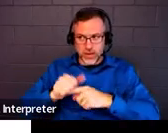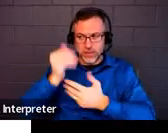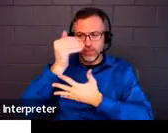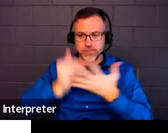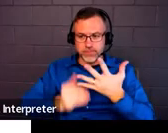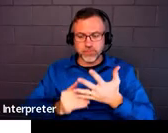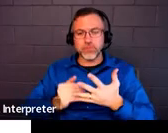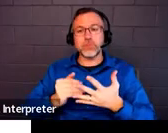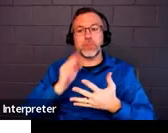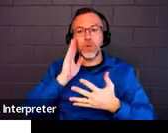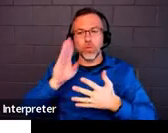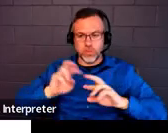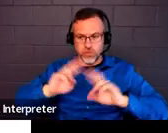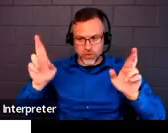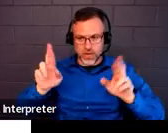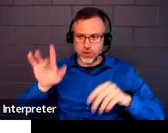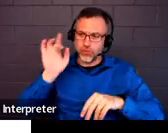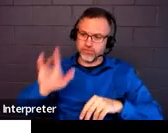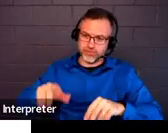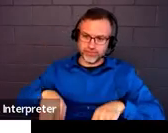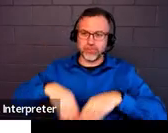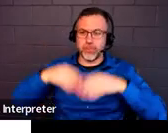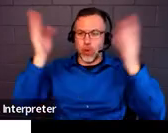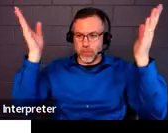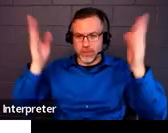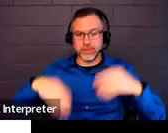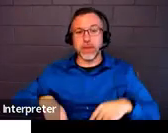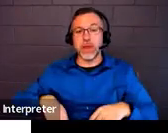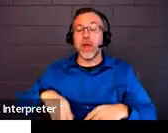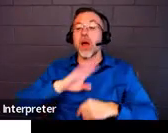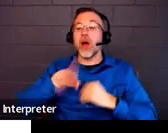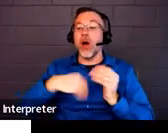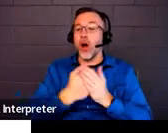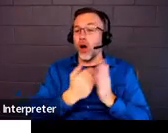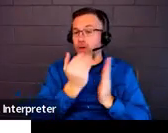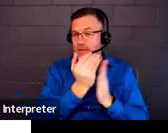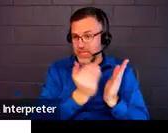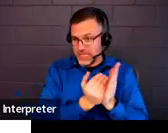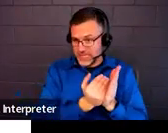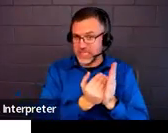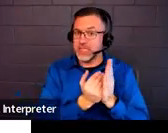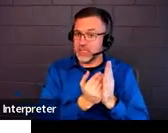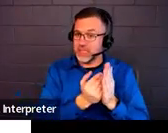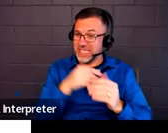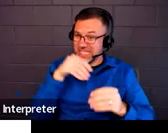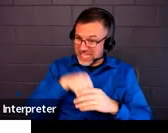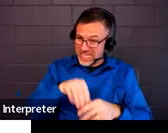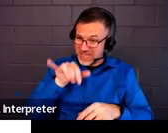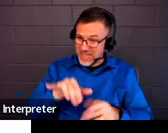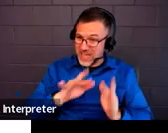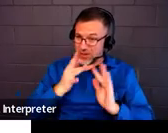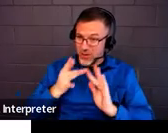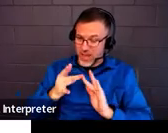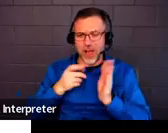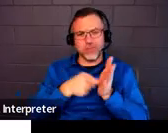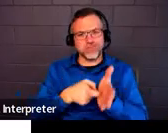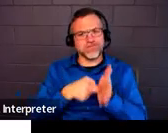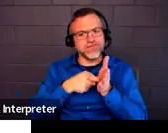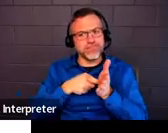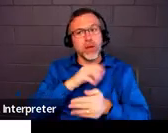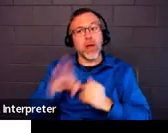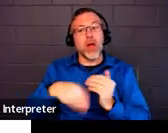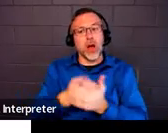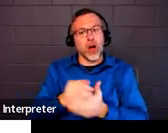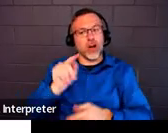live. The modules in the platform are mandatory. All TCs are required